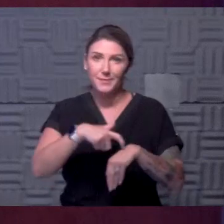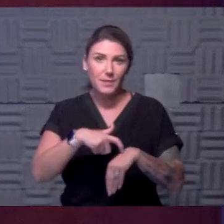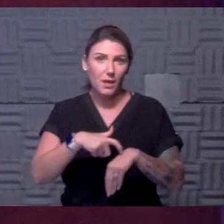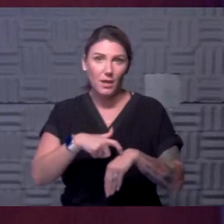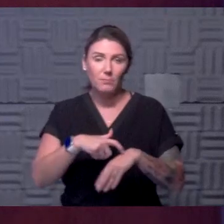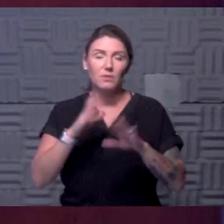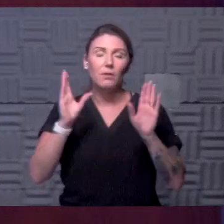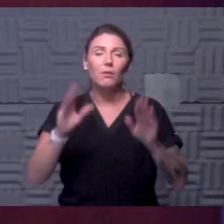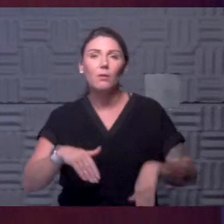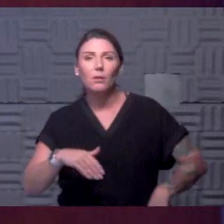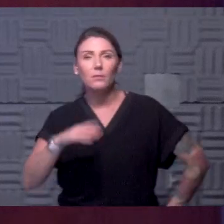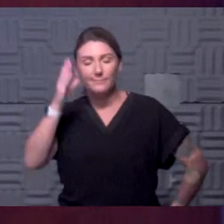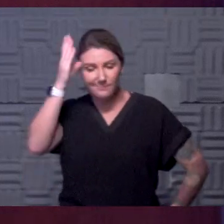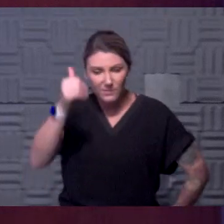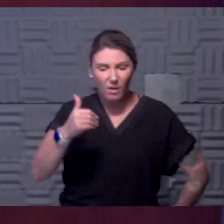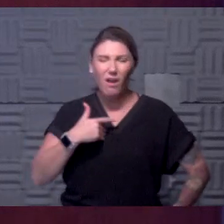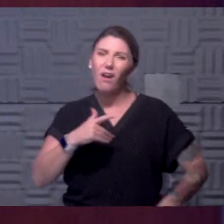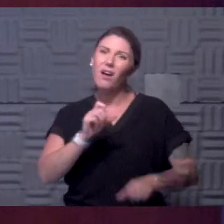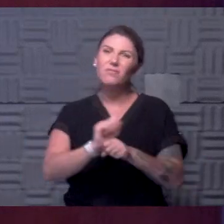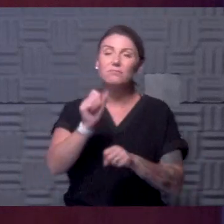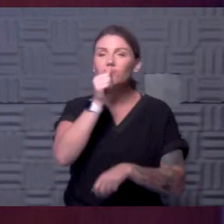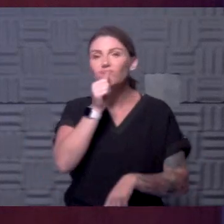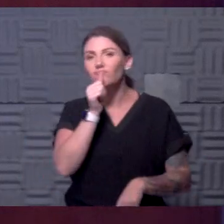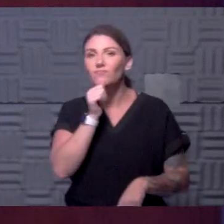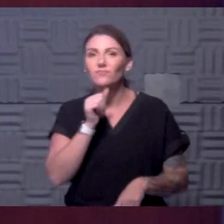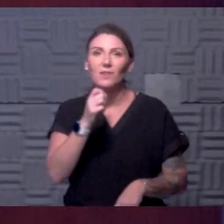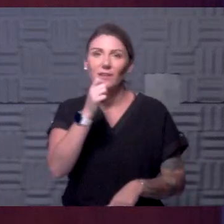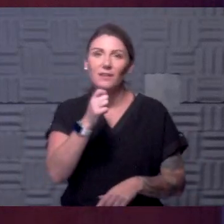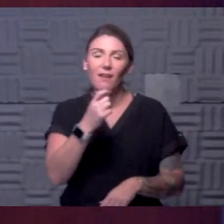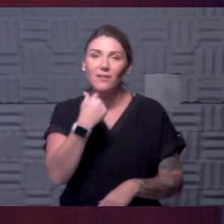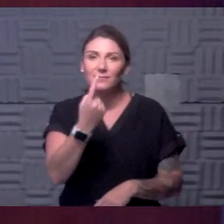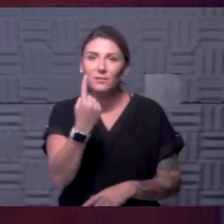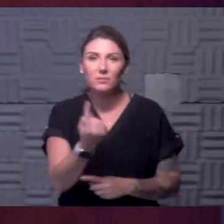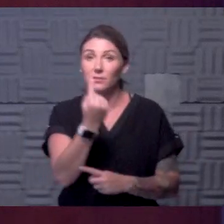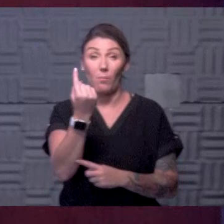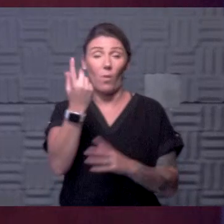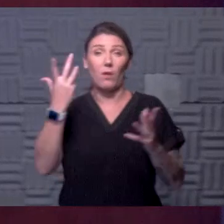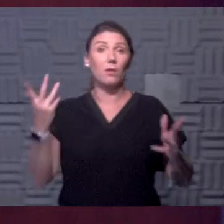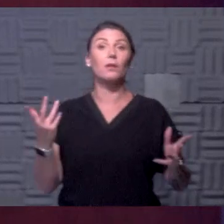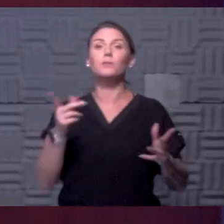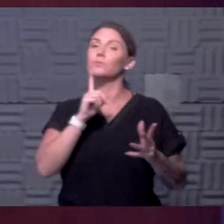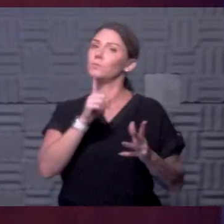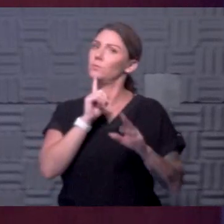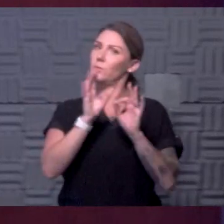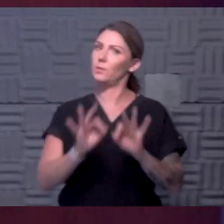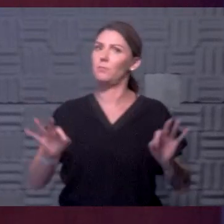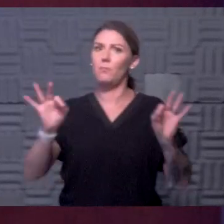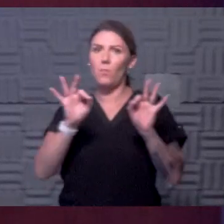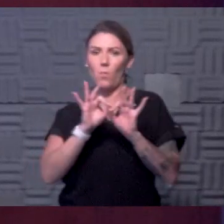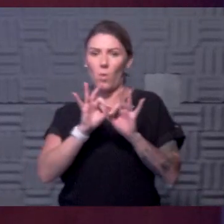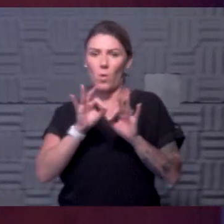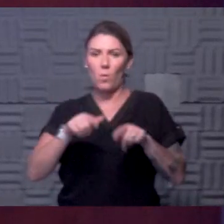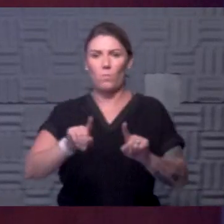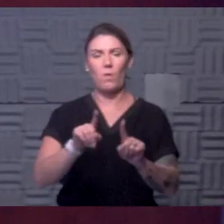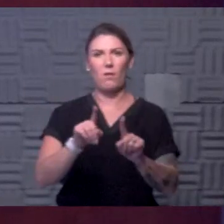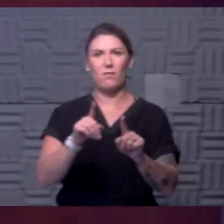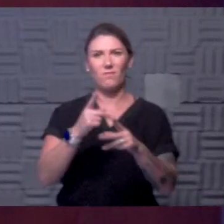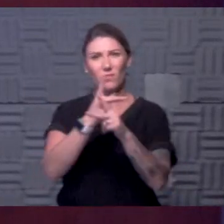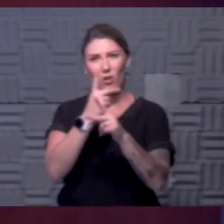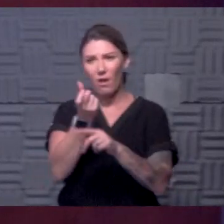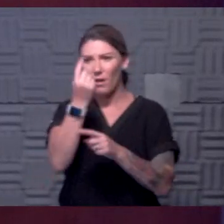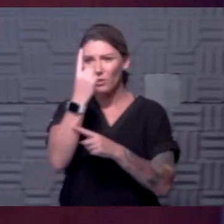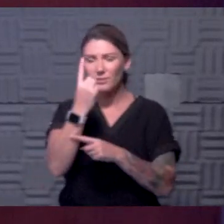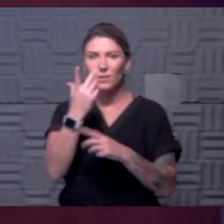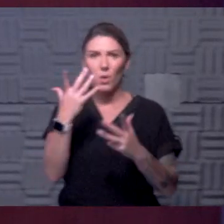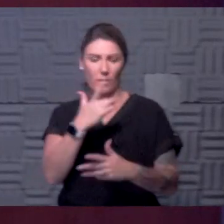to tough it out. You know, say, I'll just work through this and not tell anybody. It's going to be really important as we work to understand what this whole